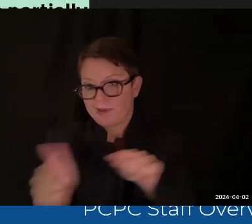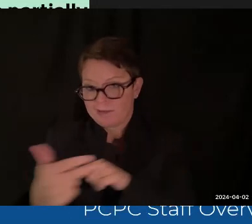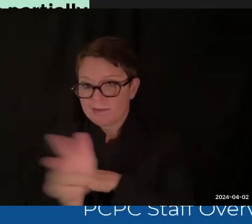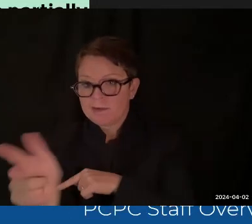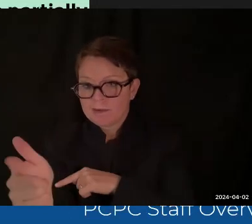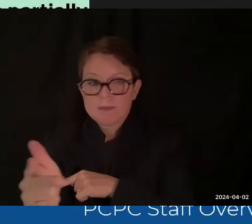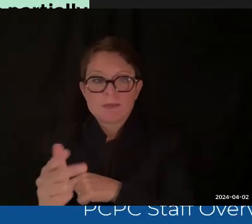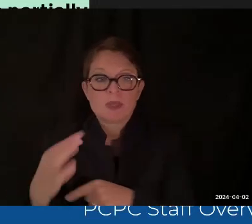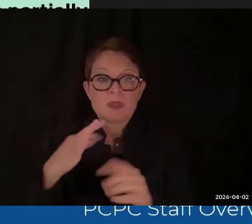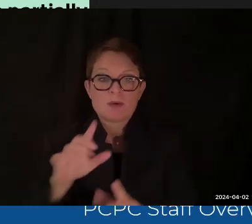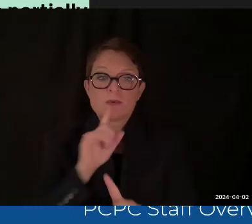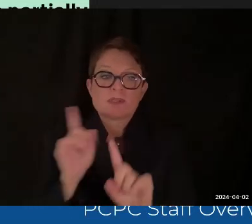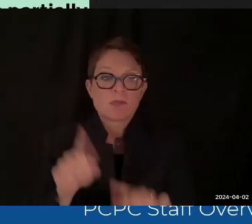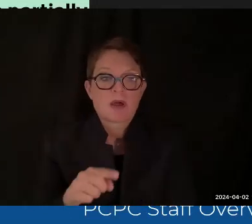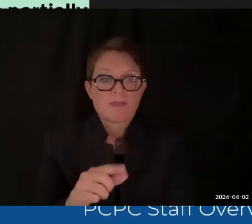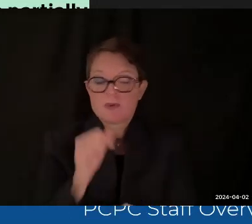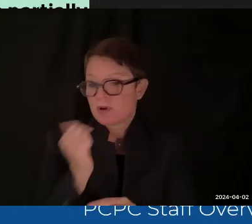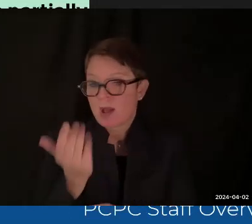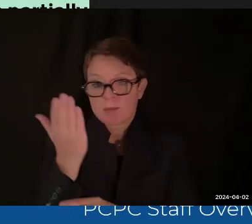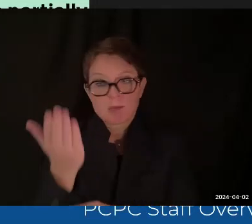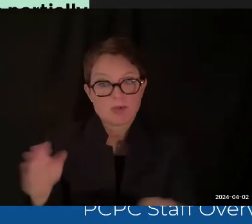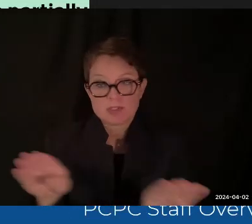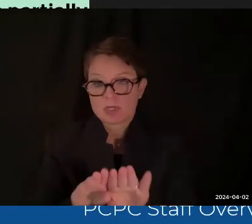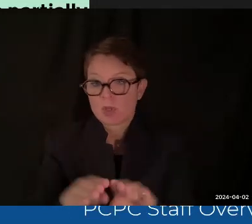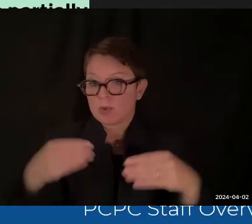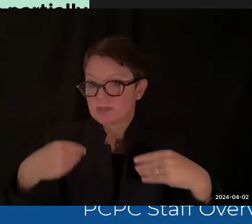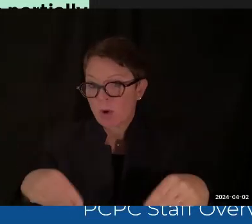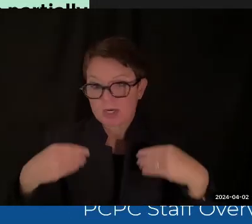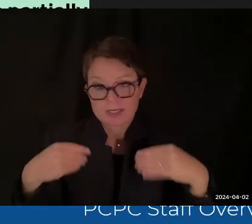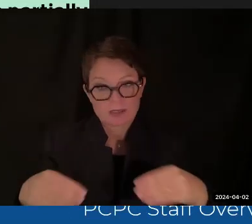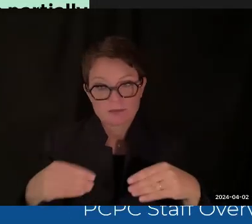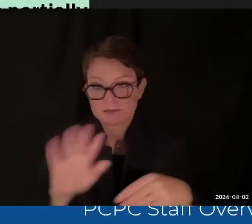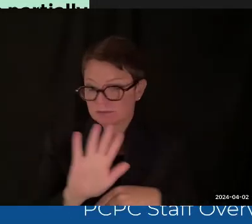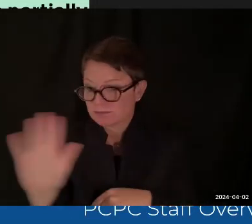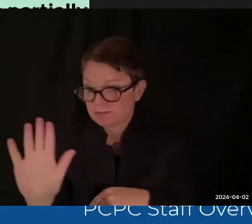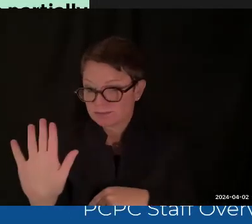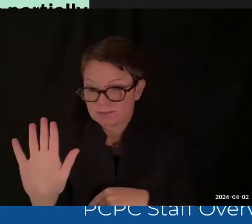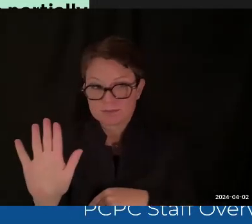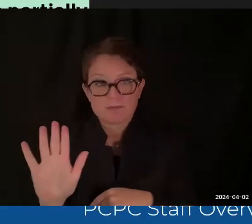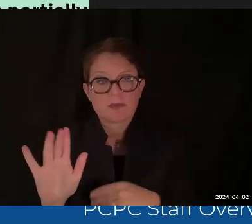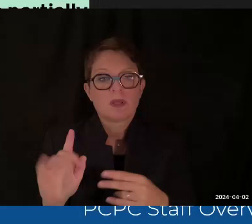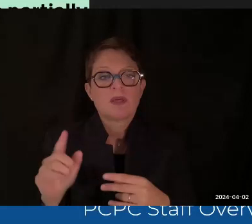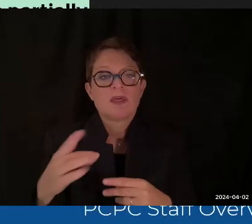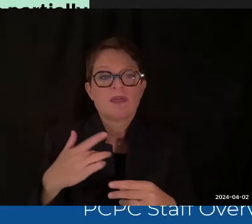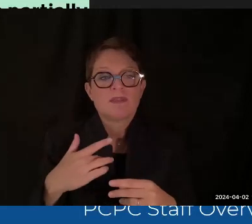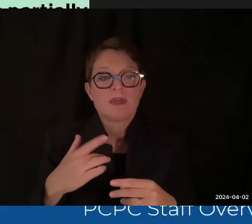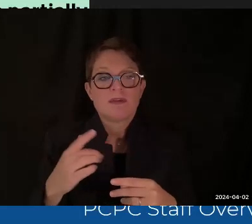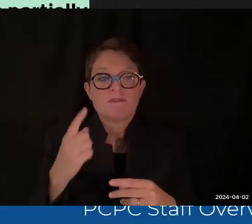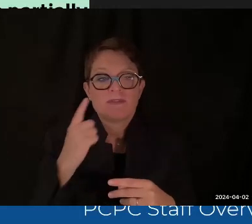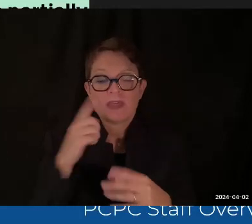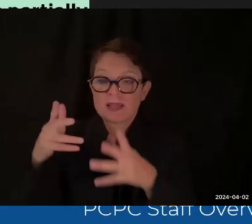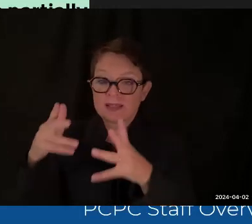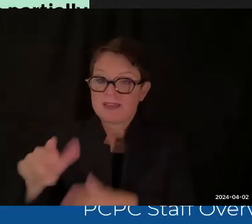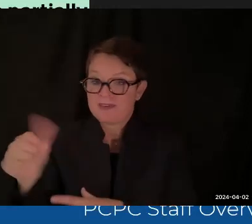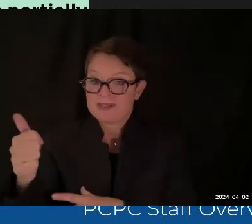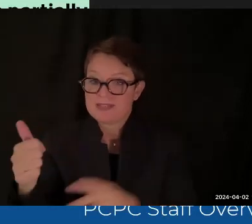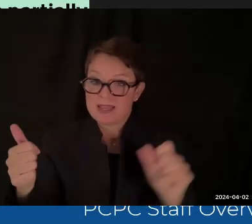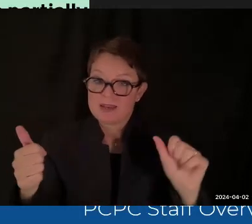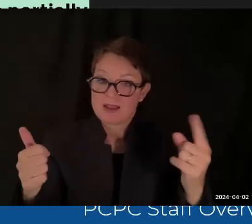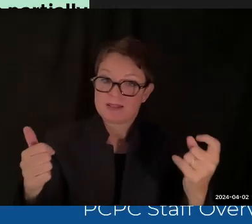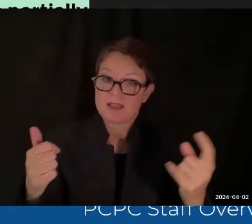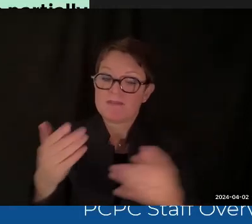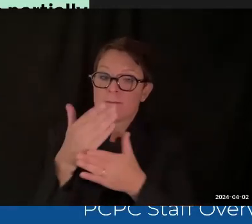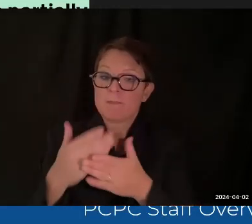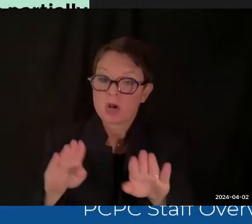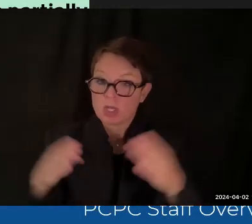applicant response is that they are not proposing to close Market Street. They think leaving 10th and 11th Streets partially